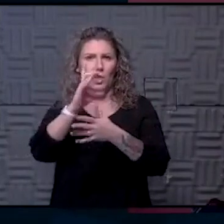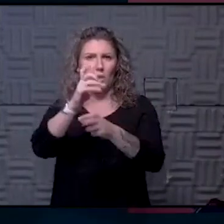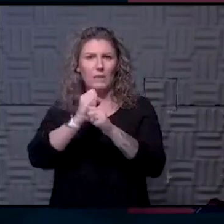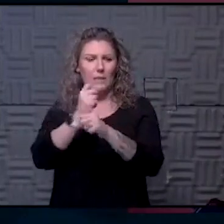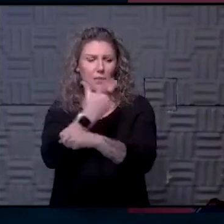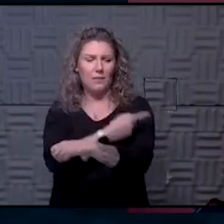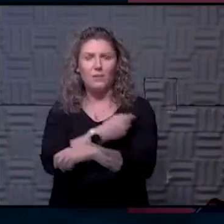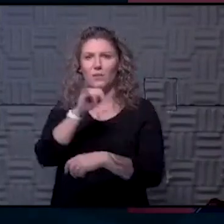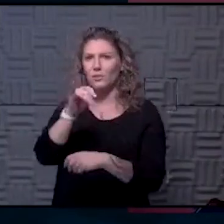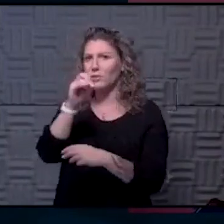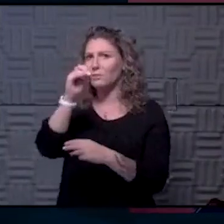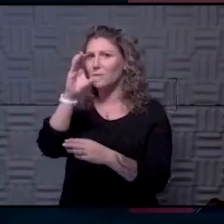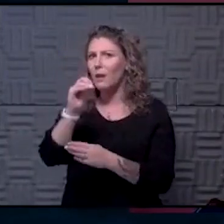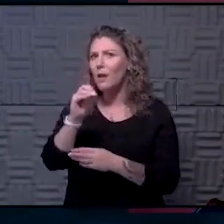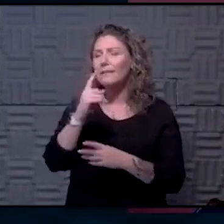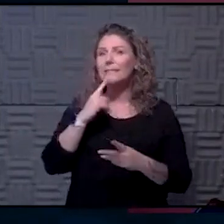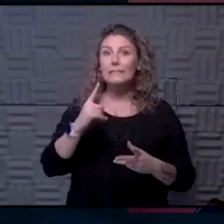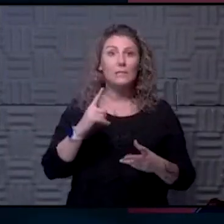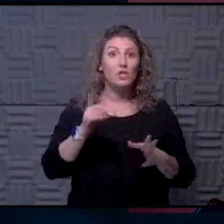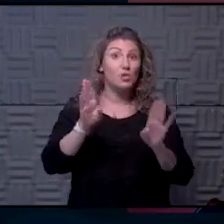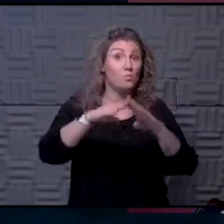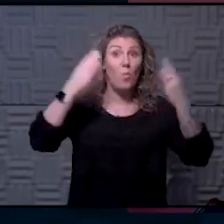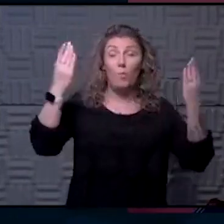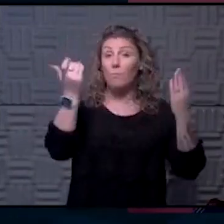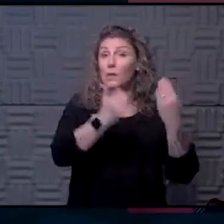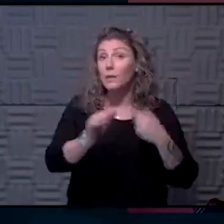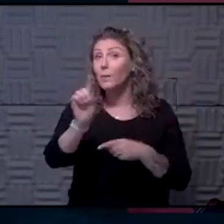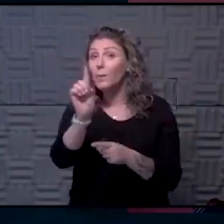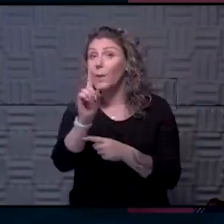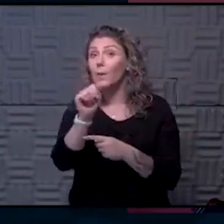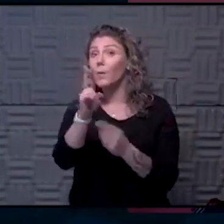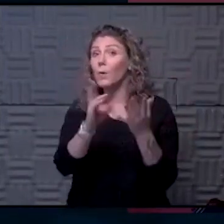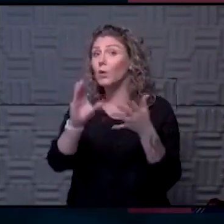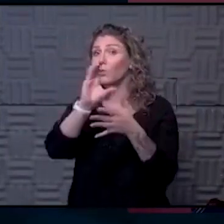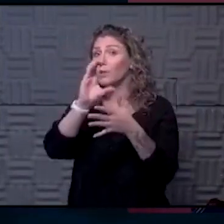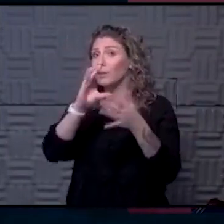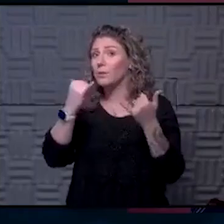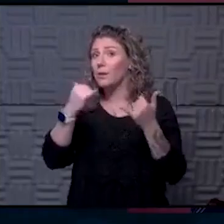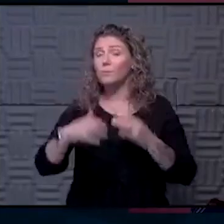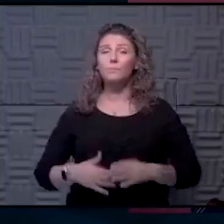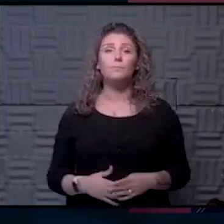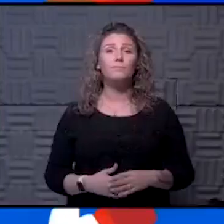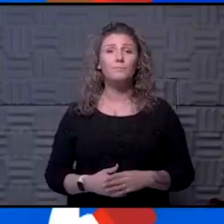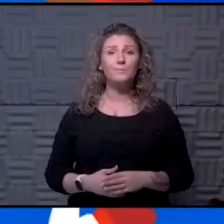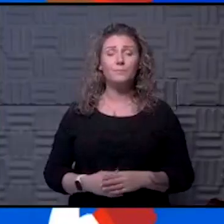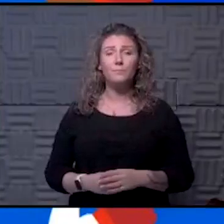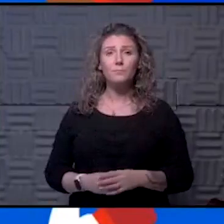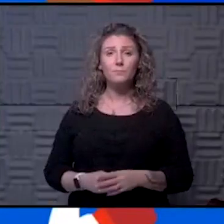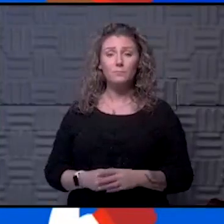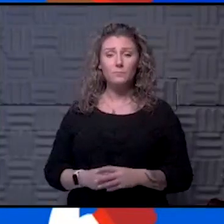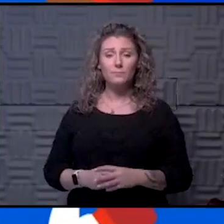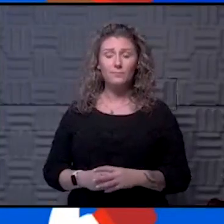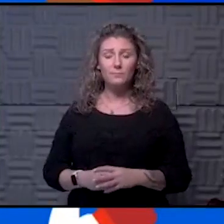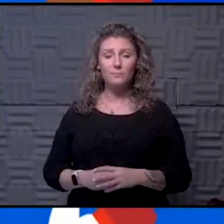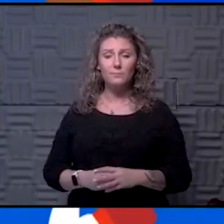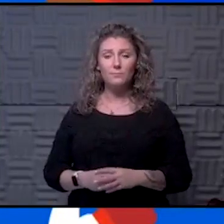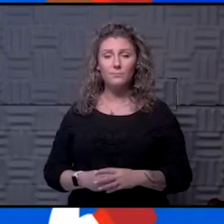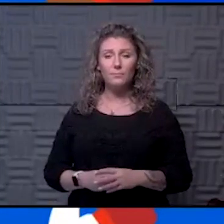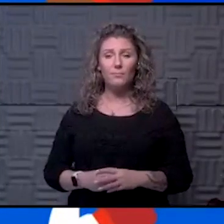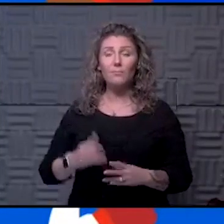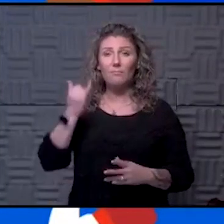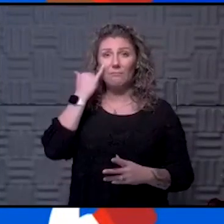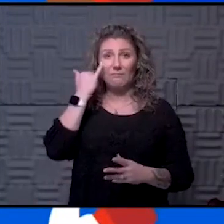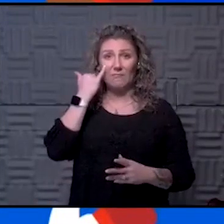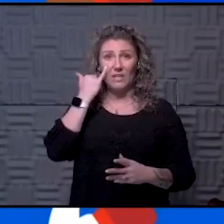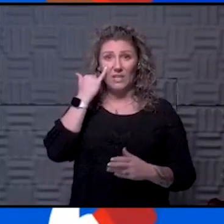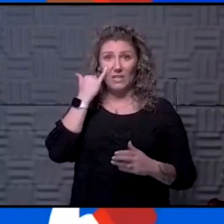in Johnson County? Is it come one, come all, or do you have criteria? So if you live in